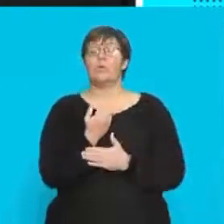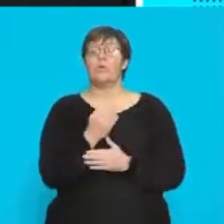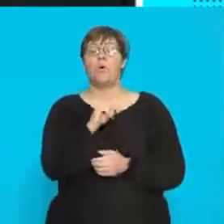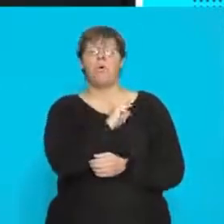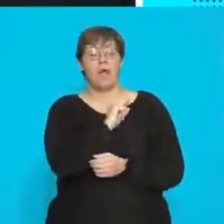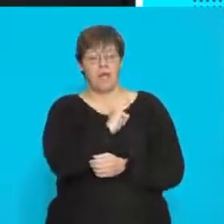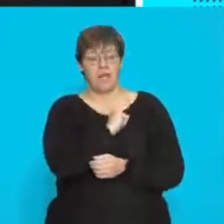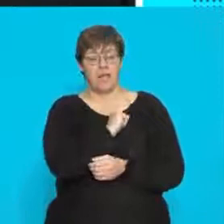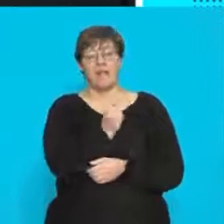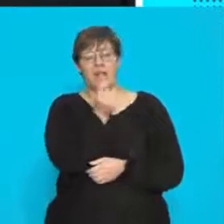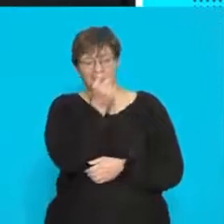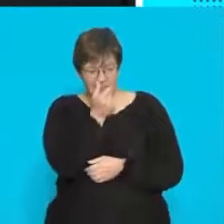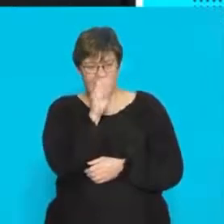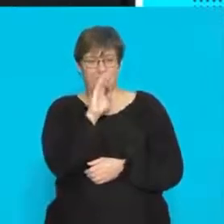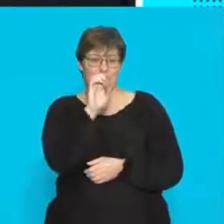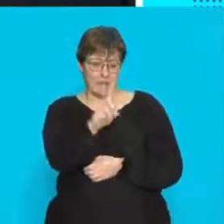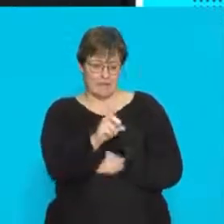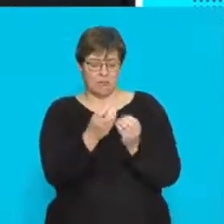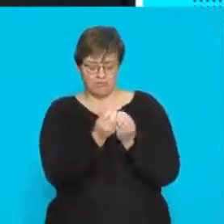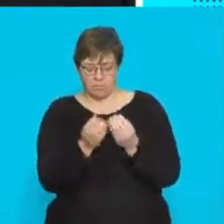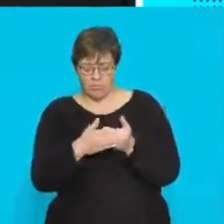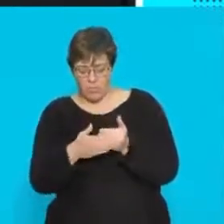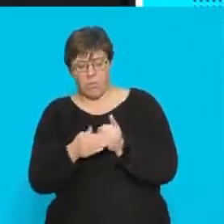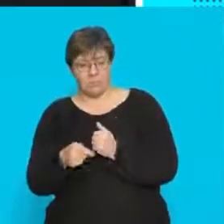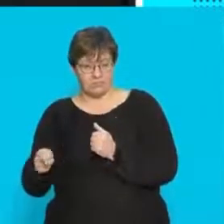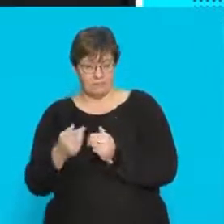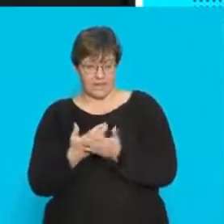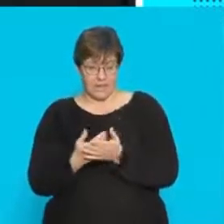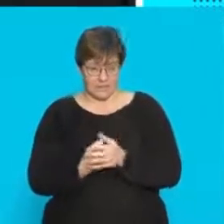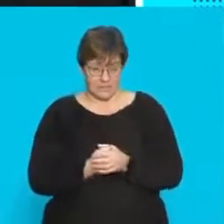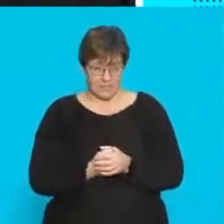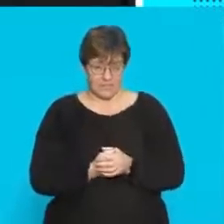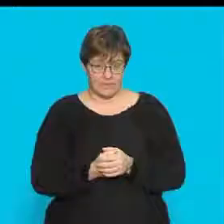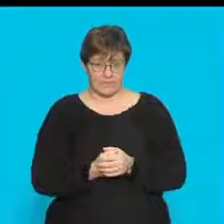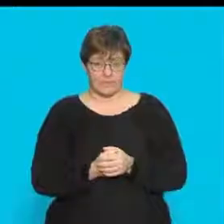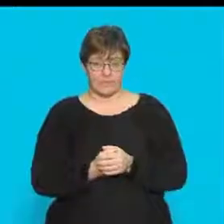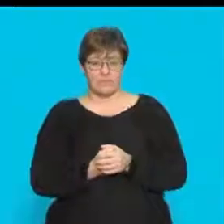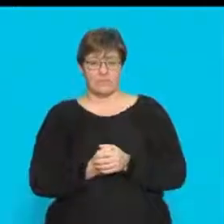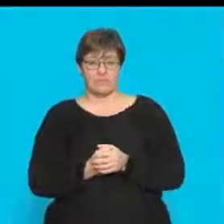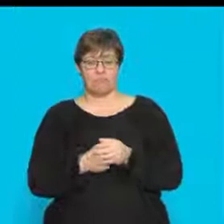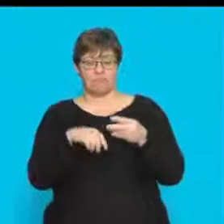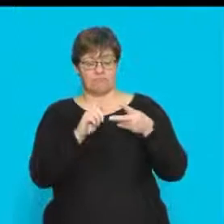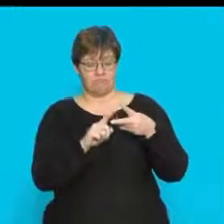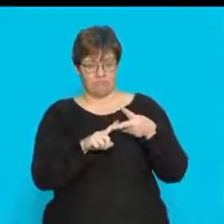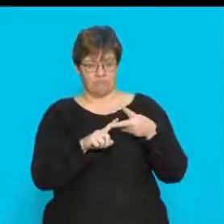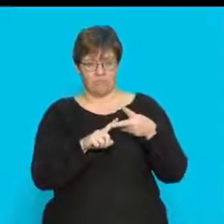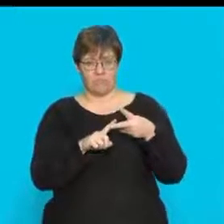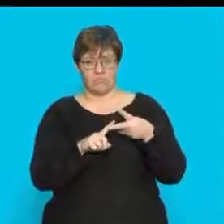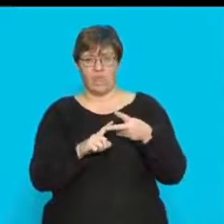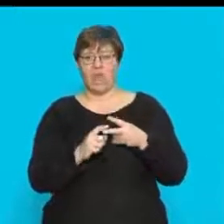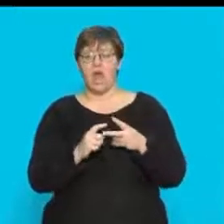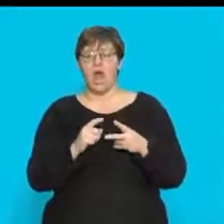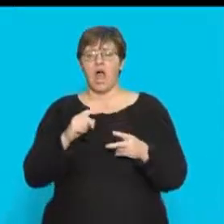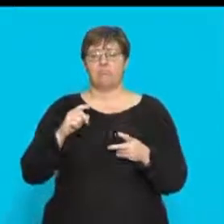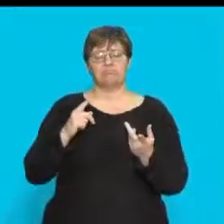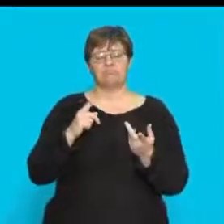right, just by that little bud. Okay, our next example is a runner or